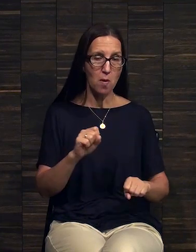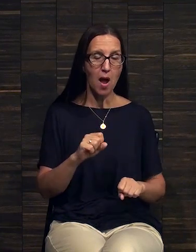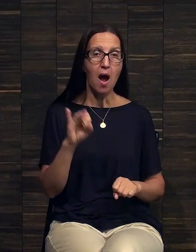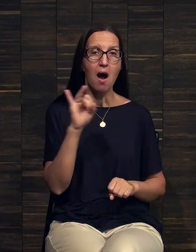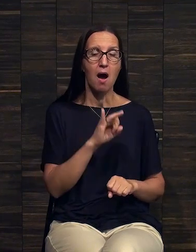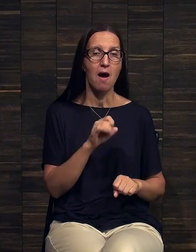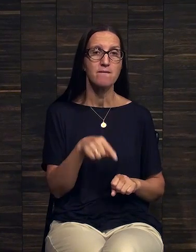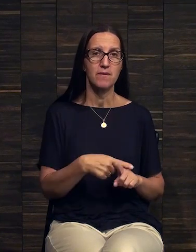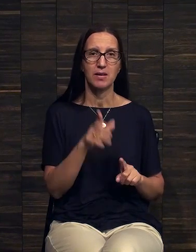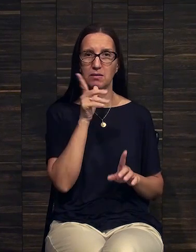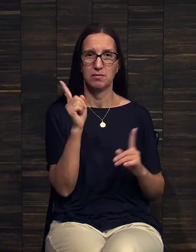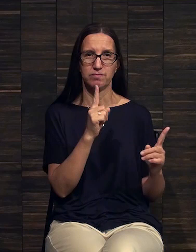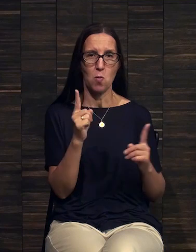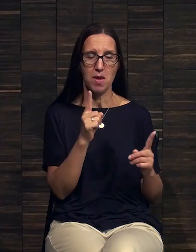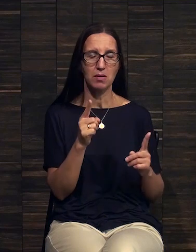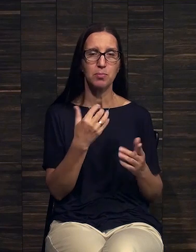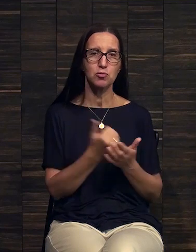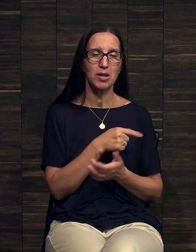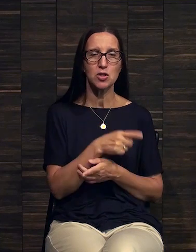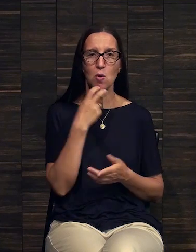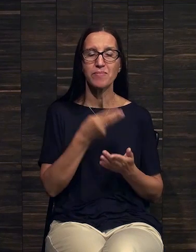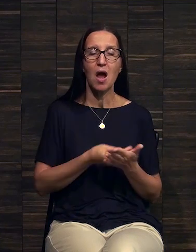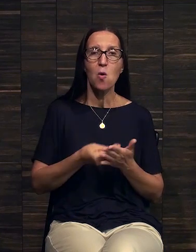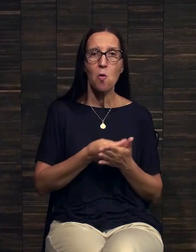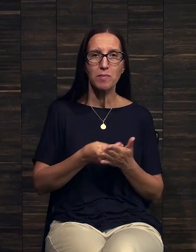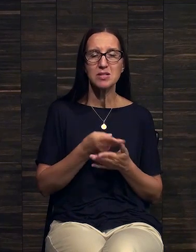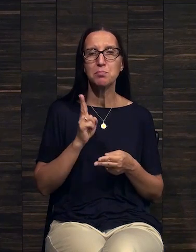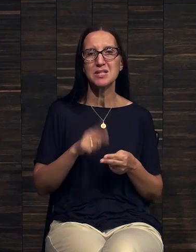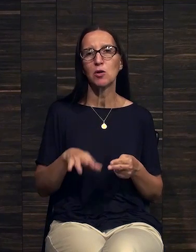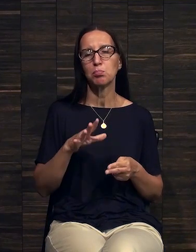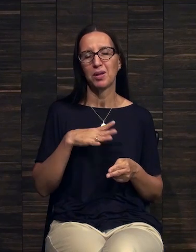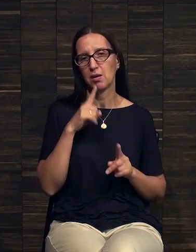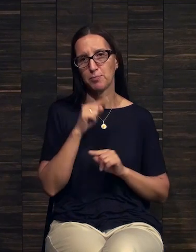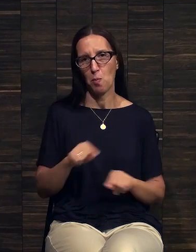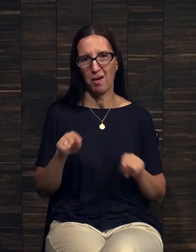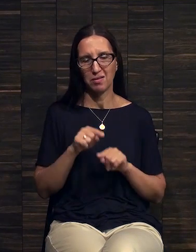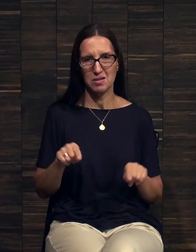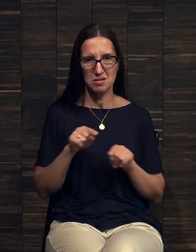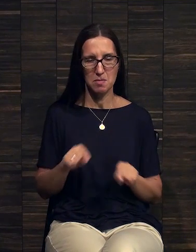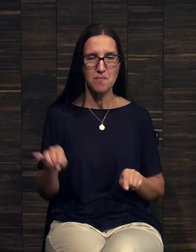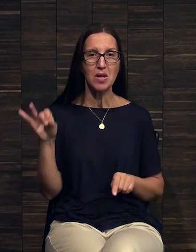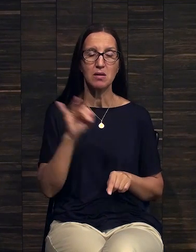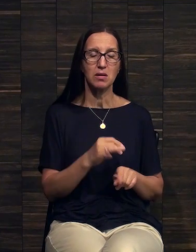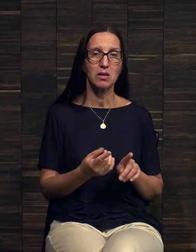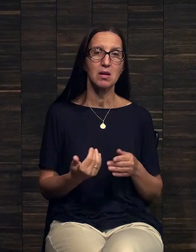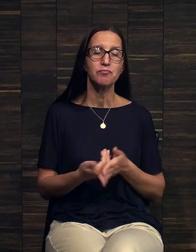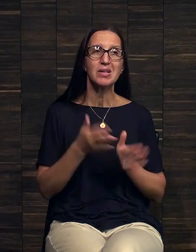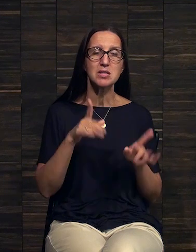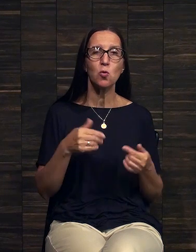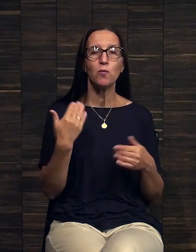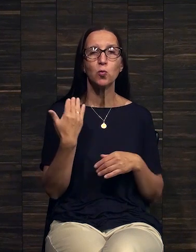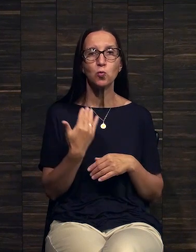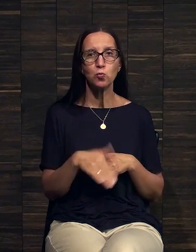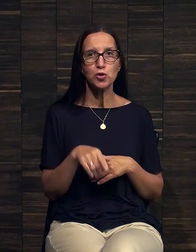And the comics, they stopped to be proactive. Instead of being a tool of propaganda, they